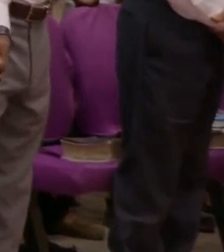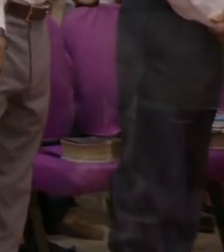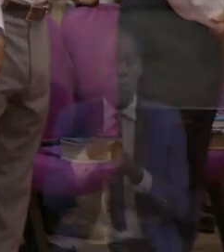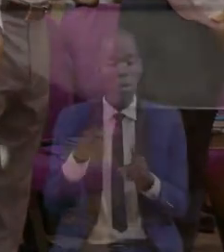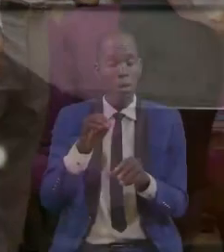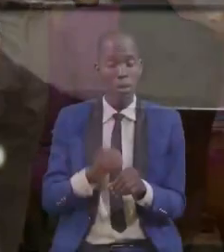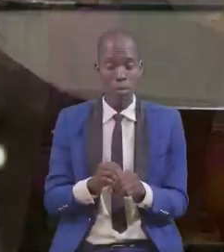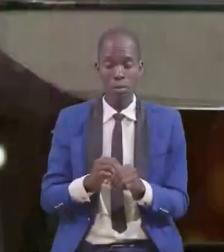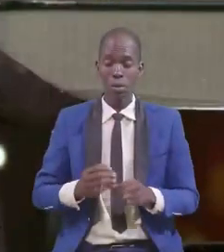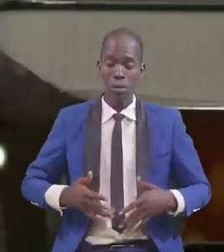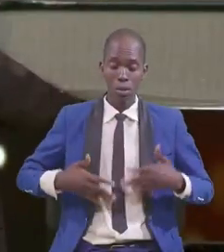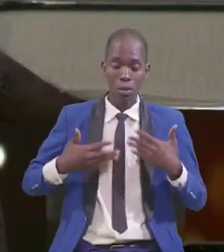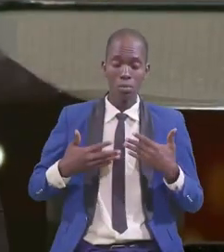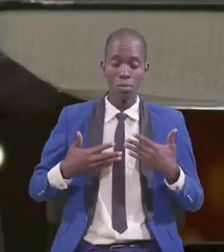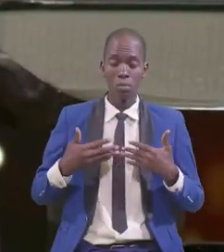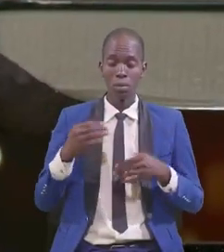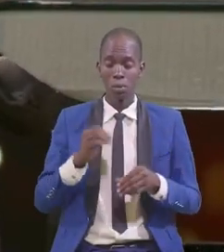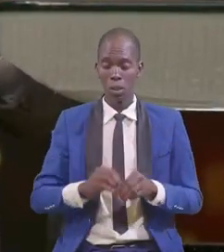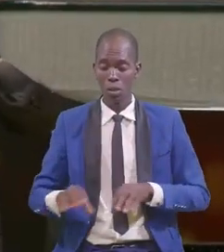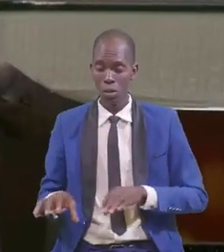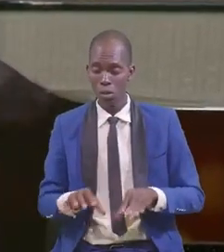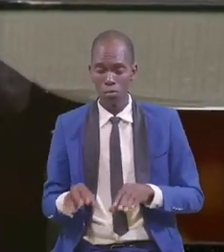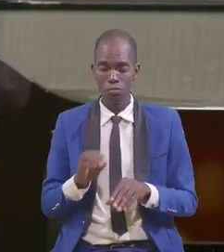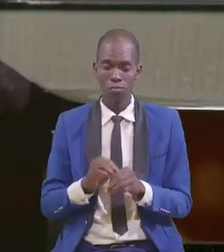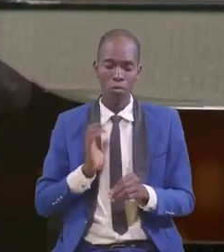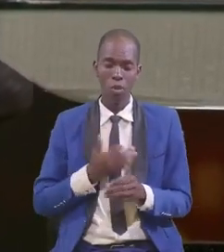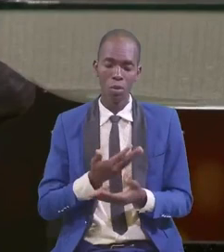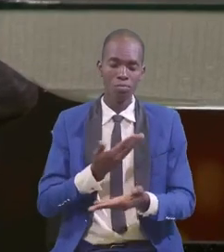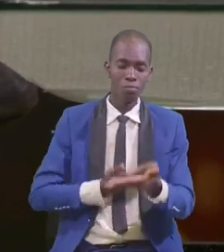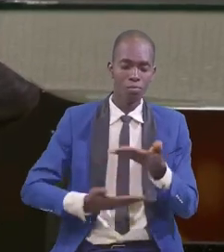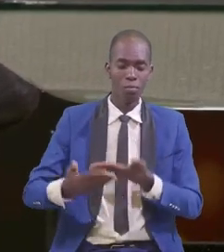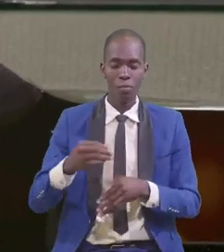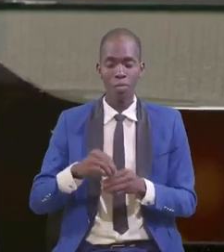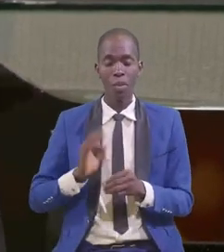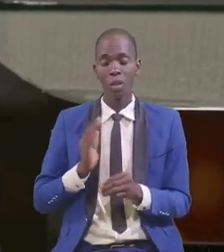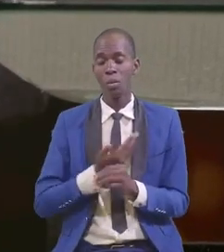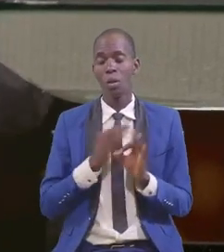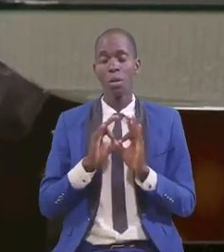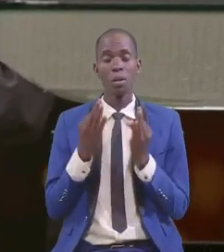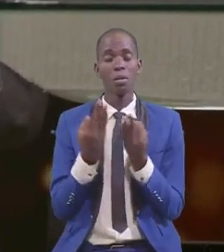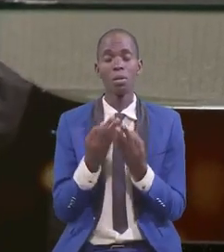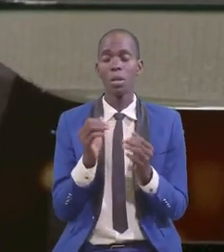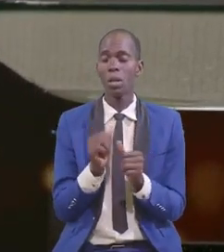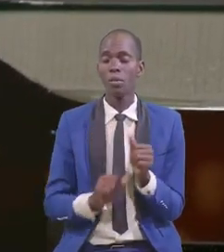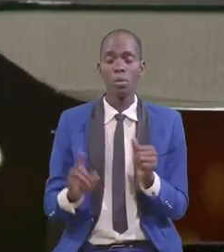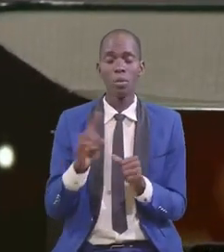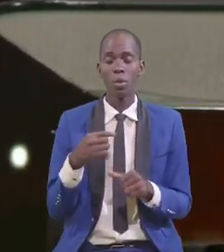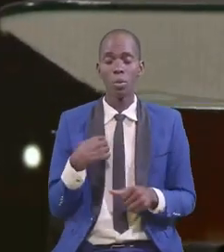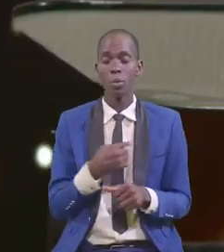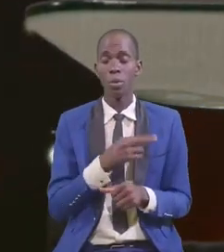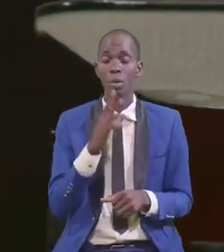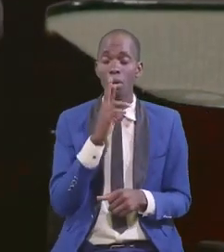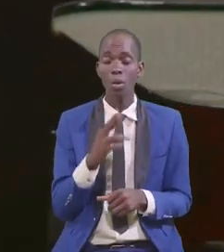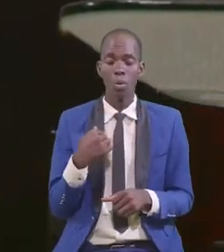life, in action, in interaction, in our families, and everywhere we are, we